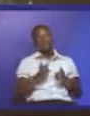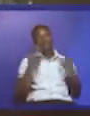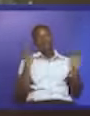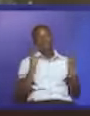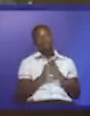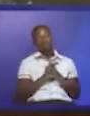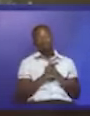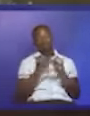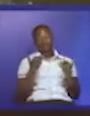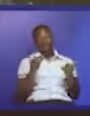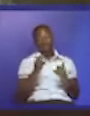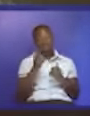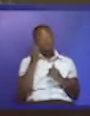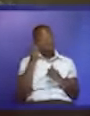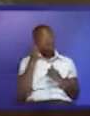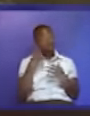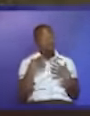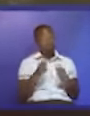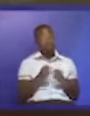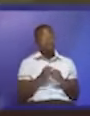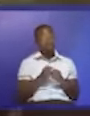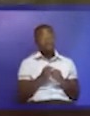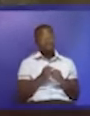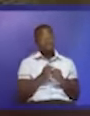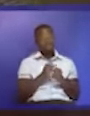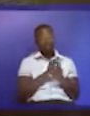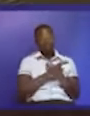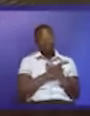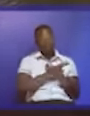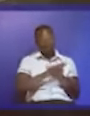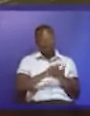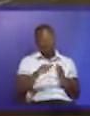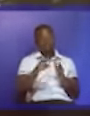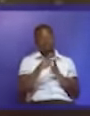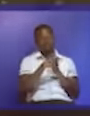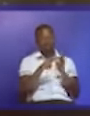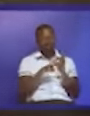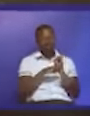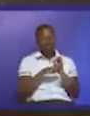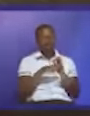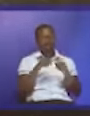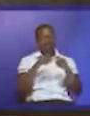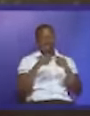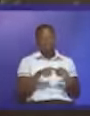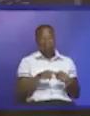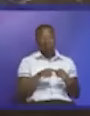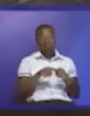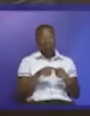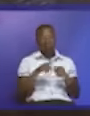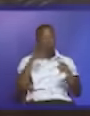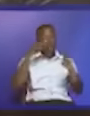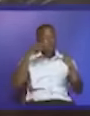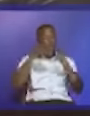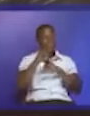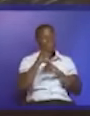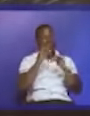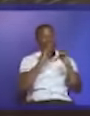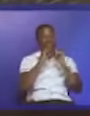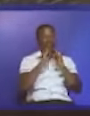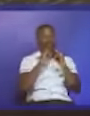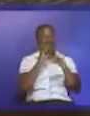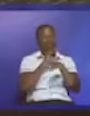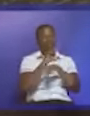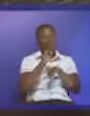Please listen carefully. Genuine Bible-based prophetic intercessory ministry